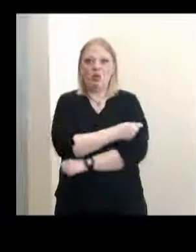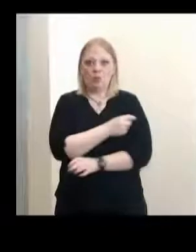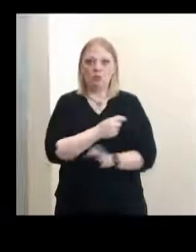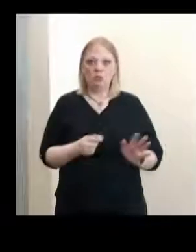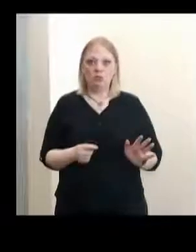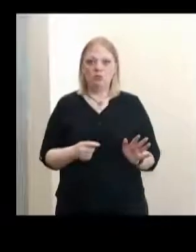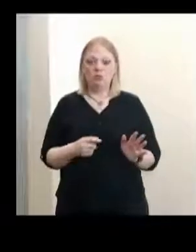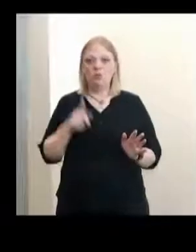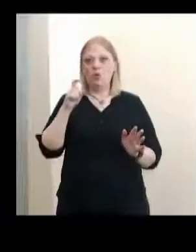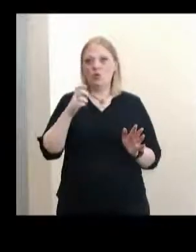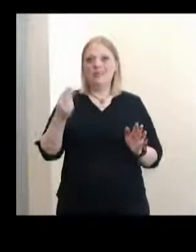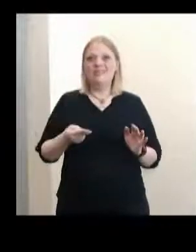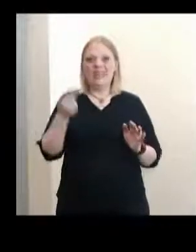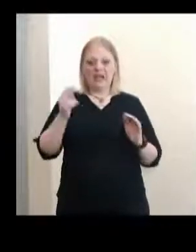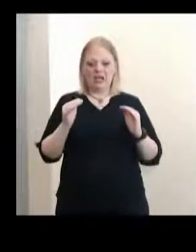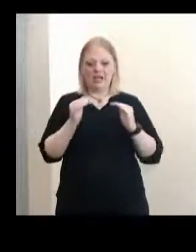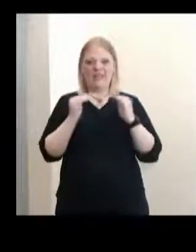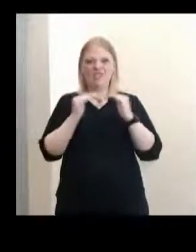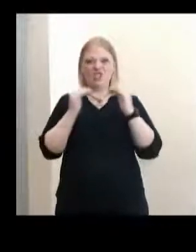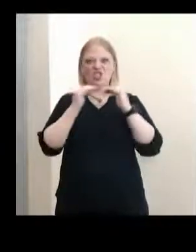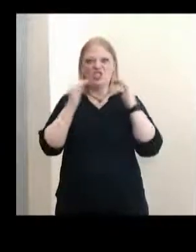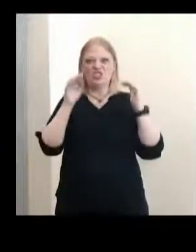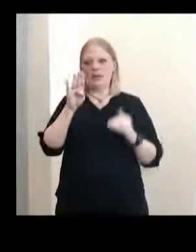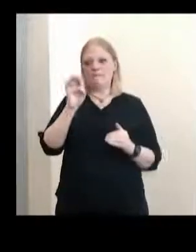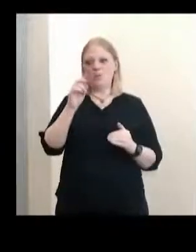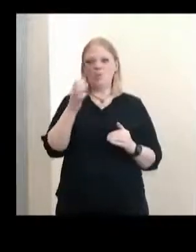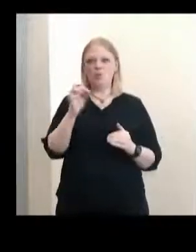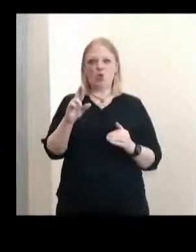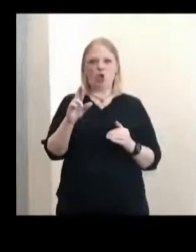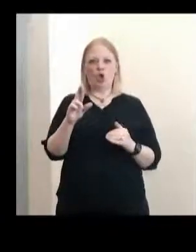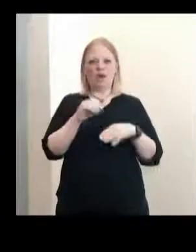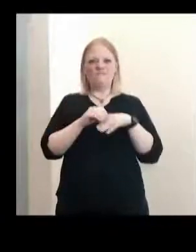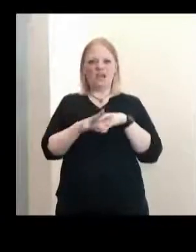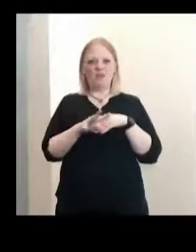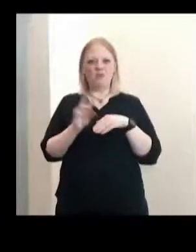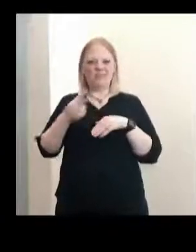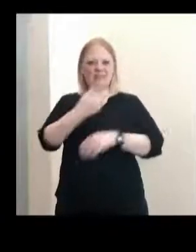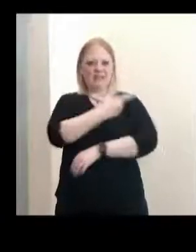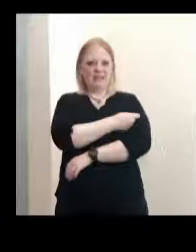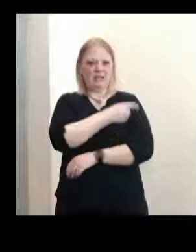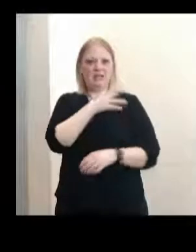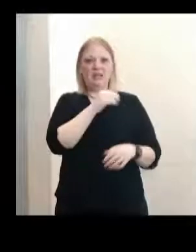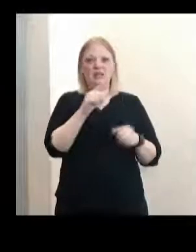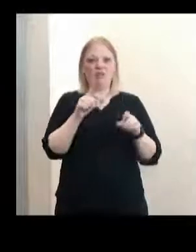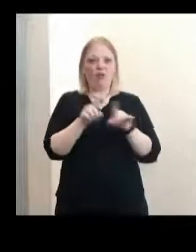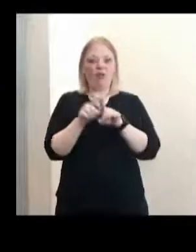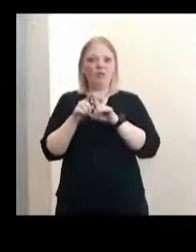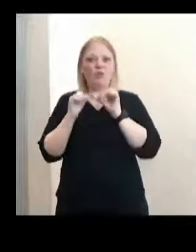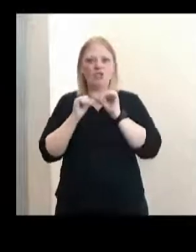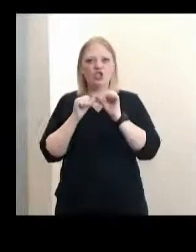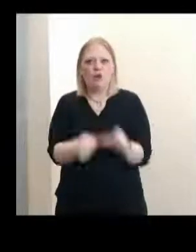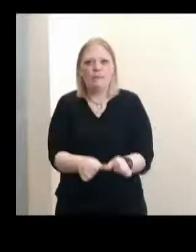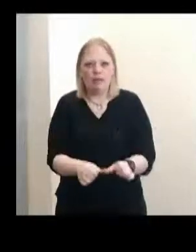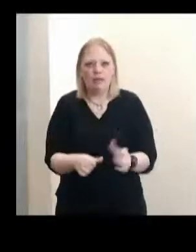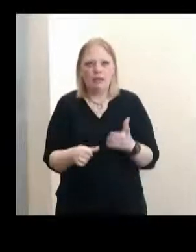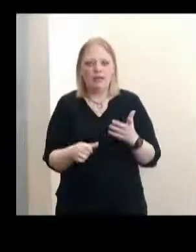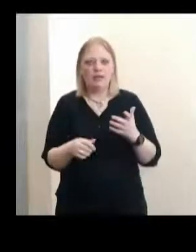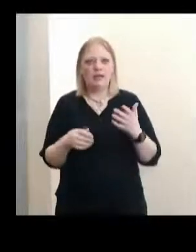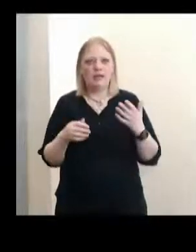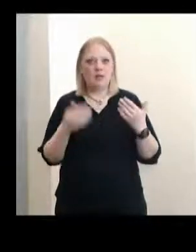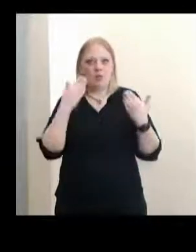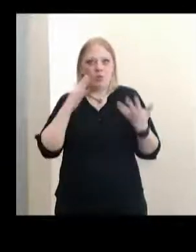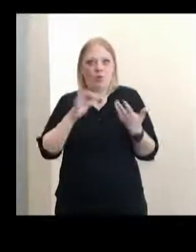those higher levels, that booster effect with the second dose, and also the durability. We don't know how long